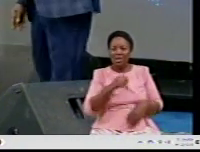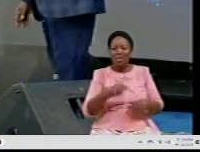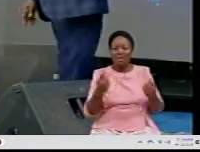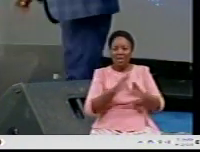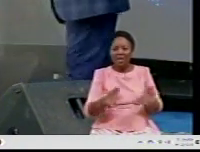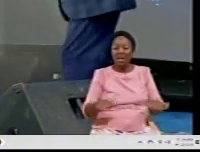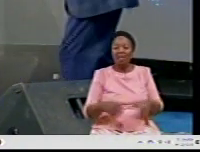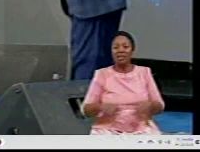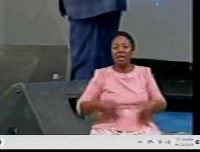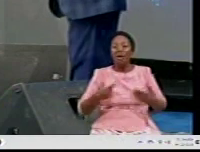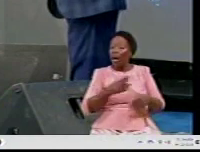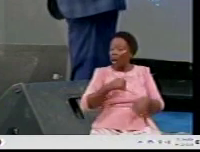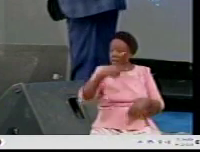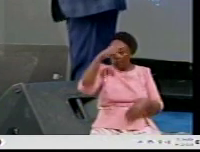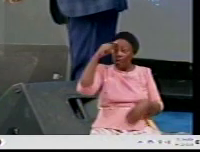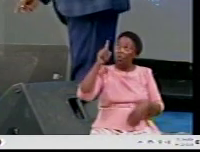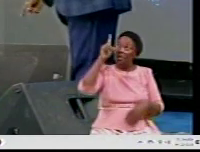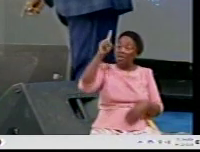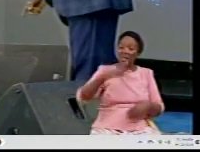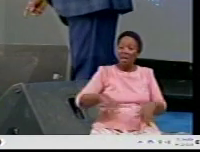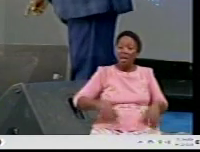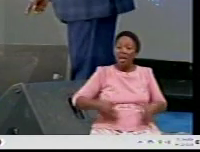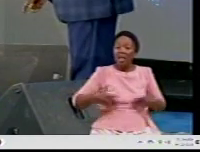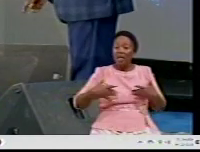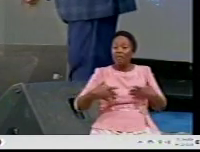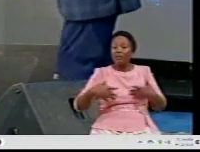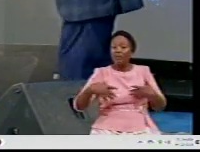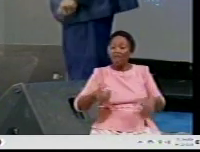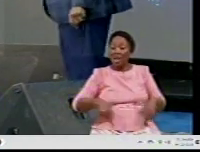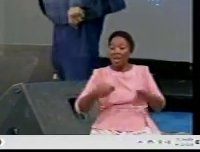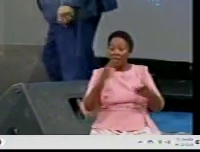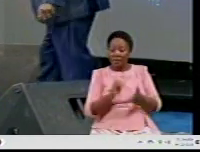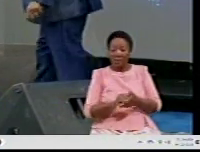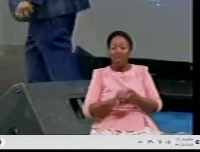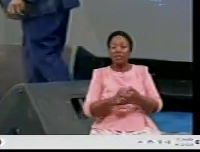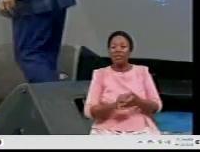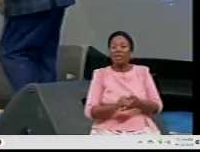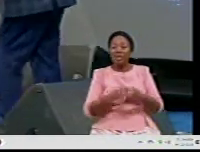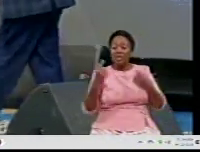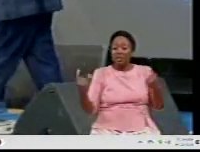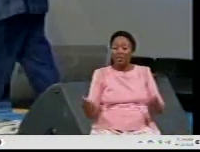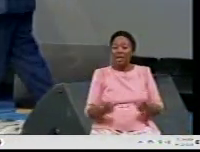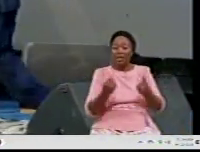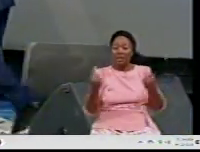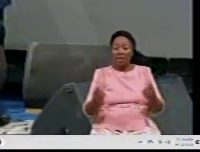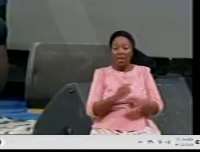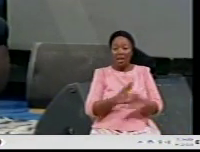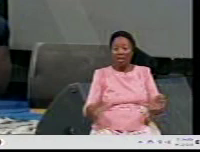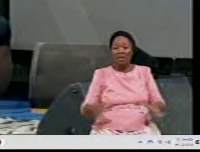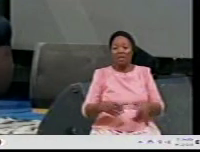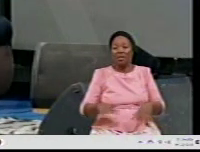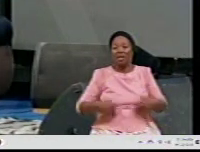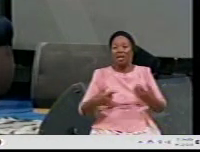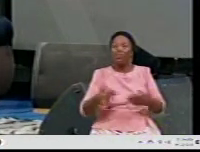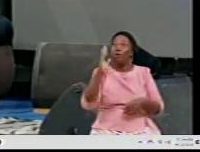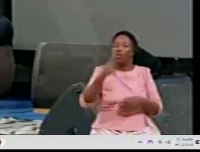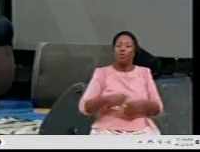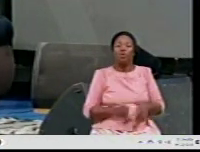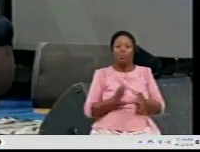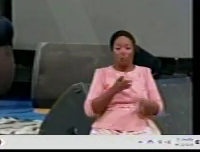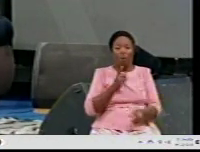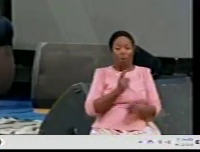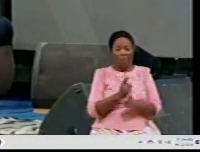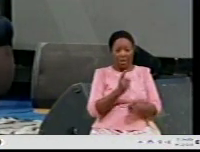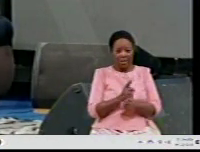And because he lived that spotless, sinless life, he was qualified to